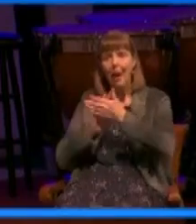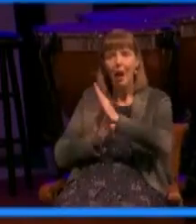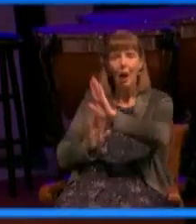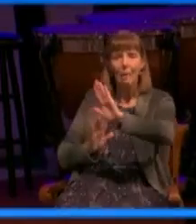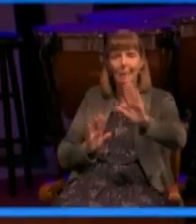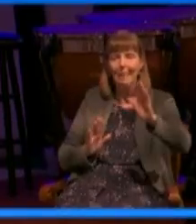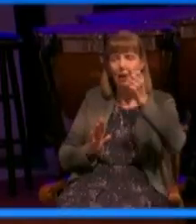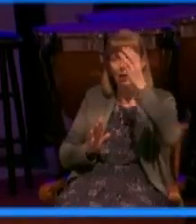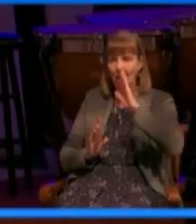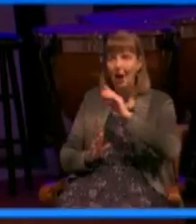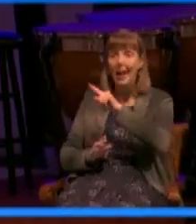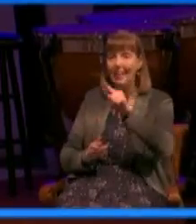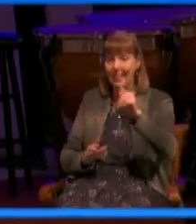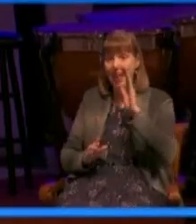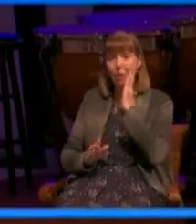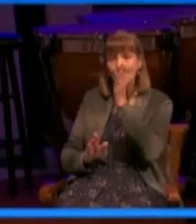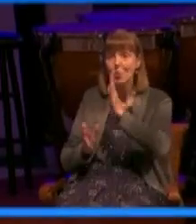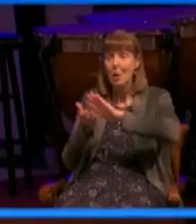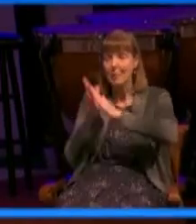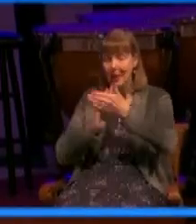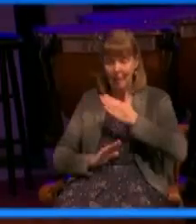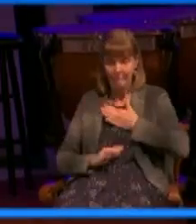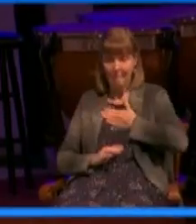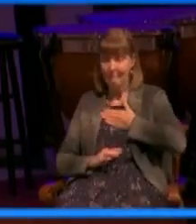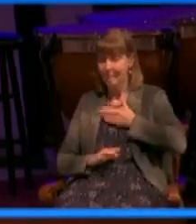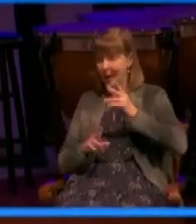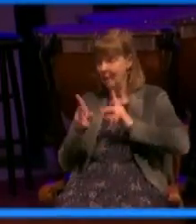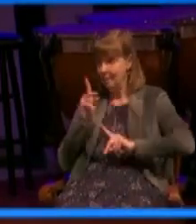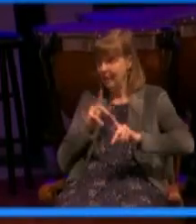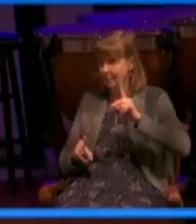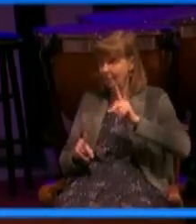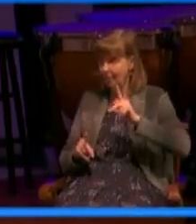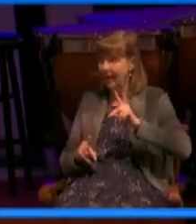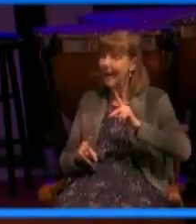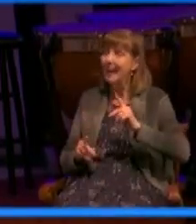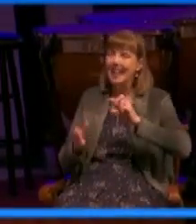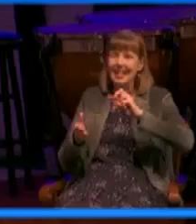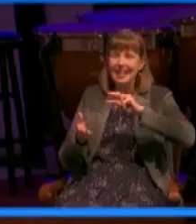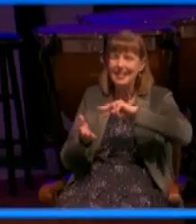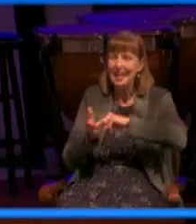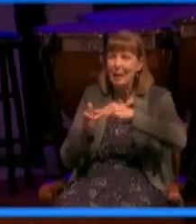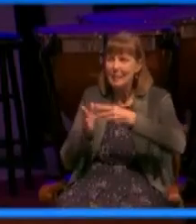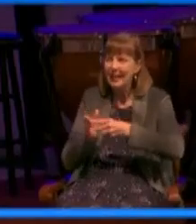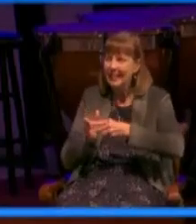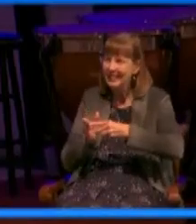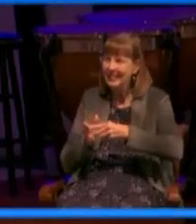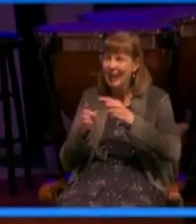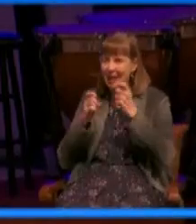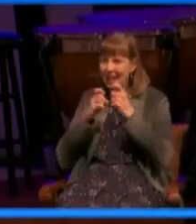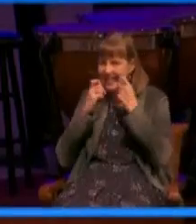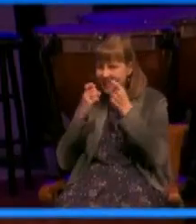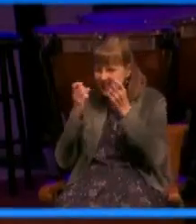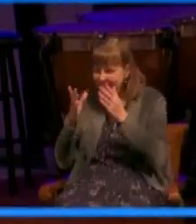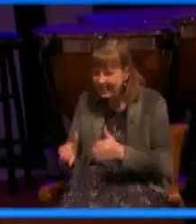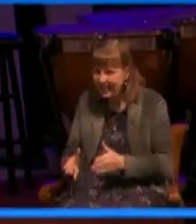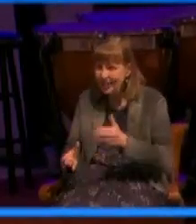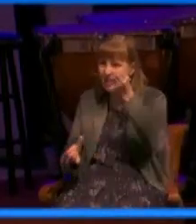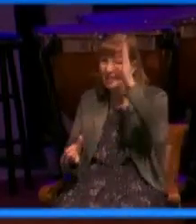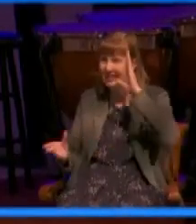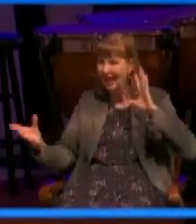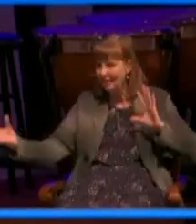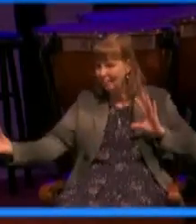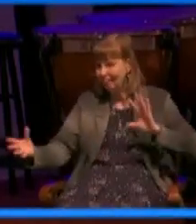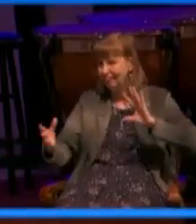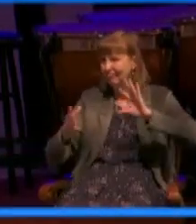people. This is God reconciling to himself sinners. This is God reconciling to himself those who are lost. This is God reconciling to